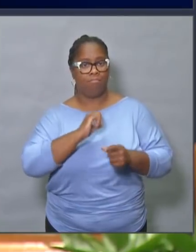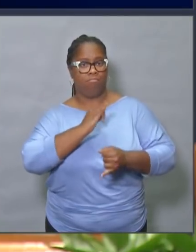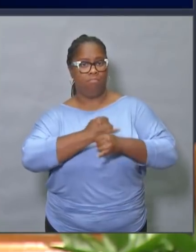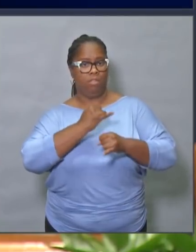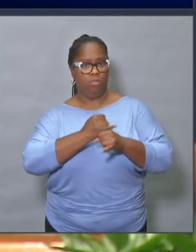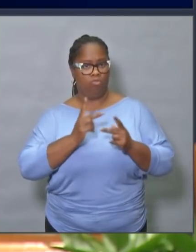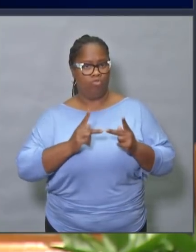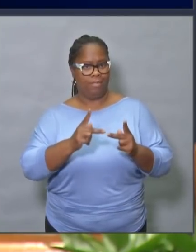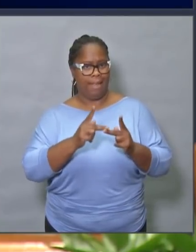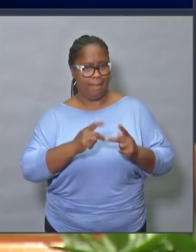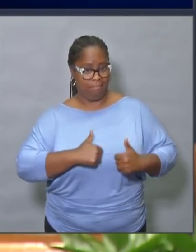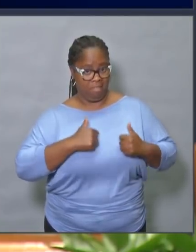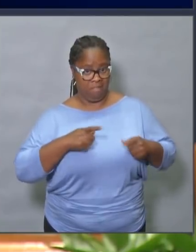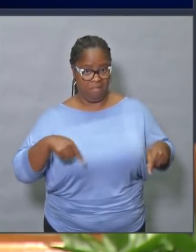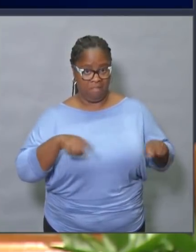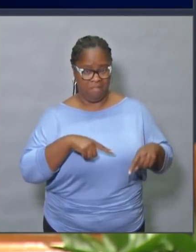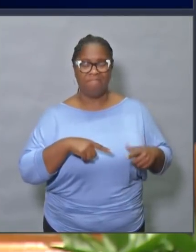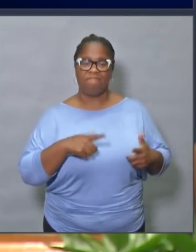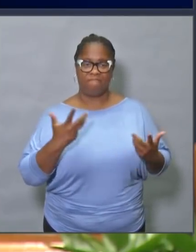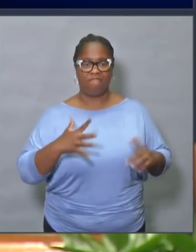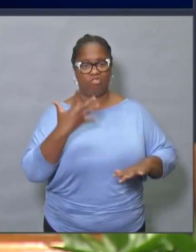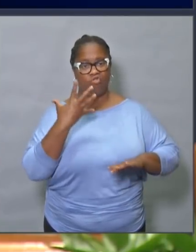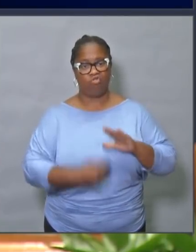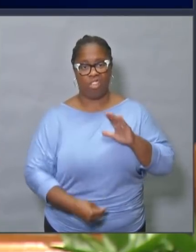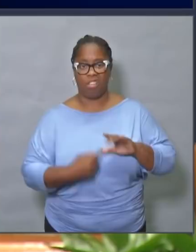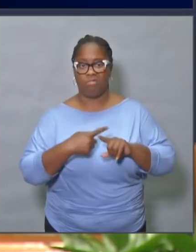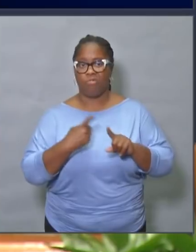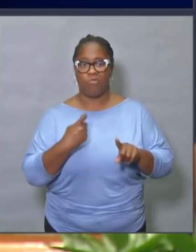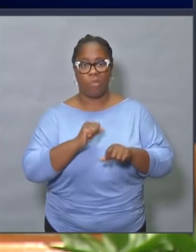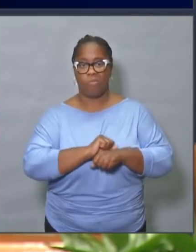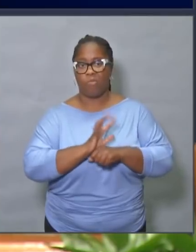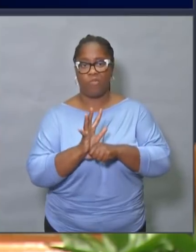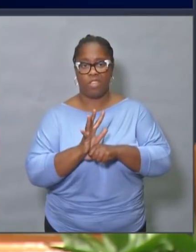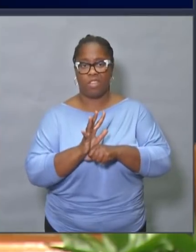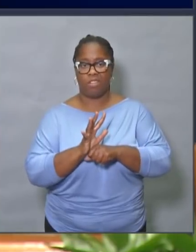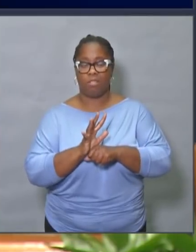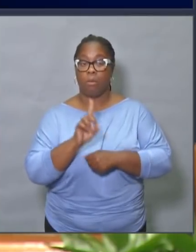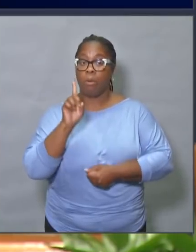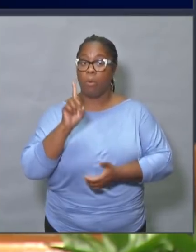settings have died from COVID-19. And of these,